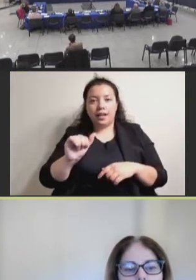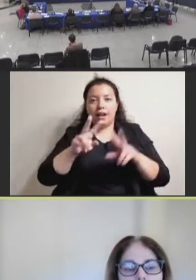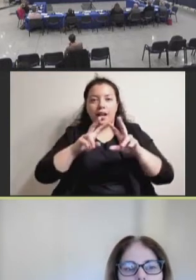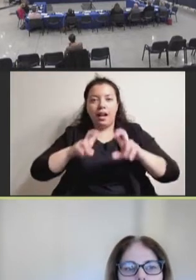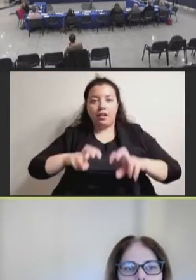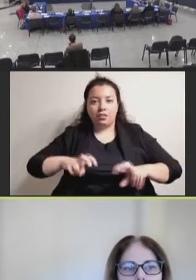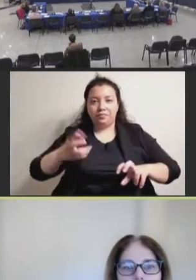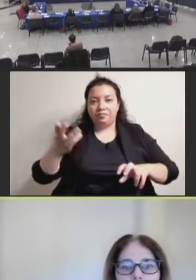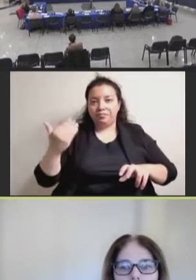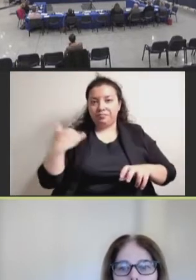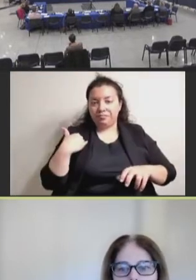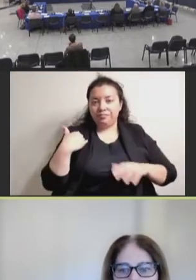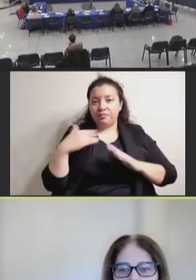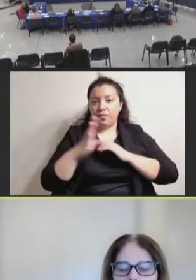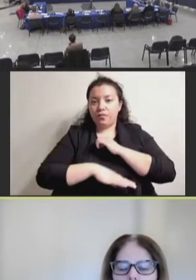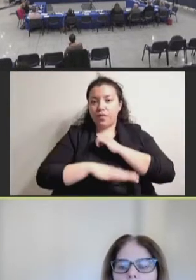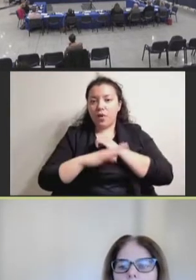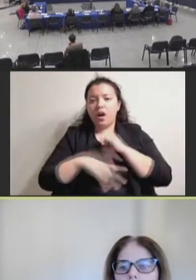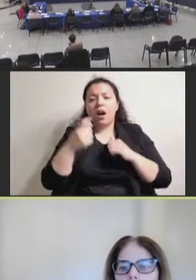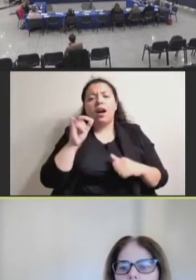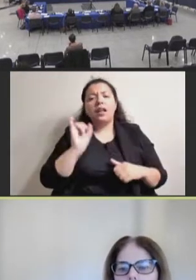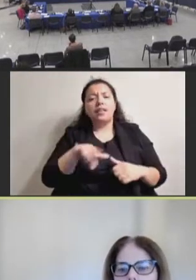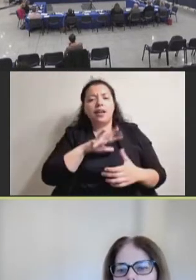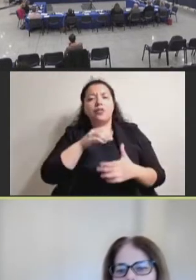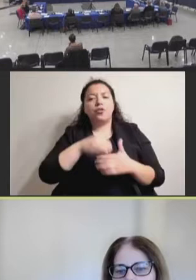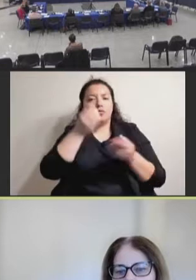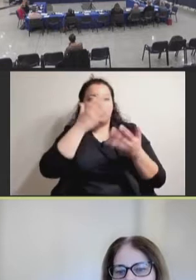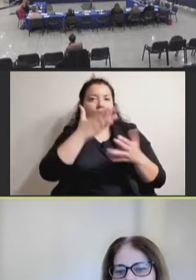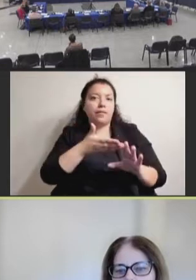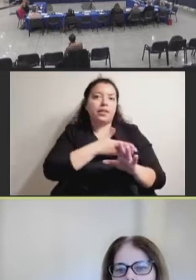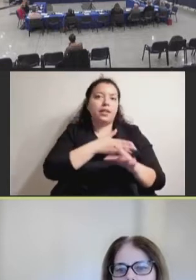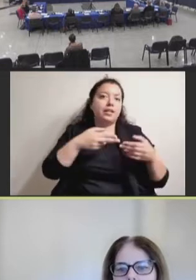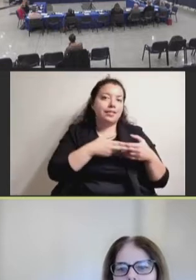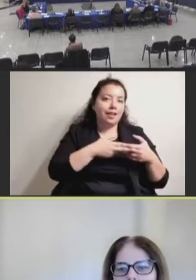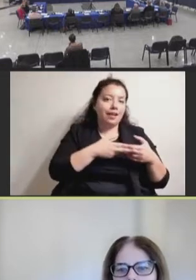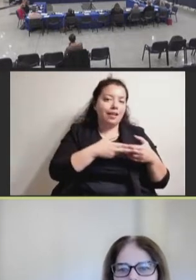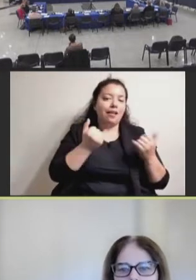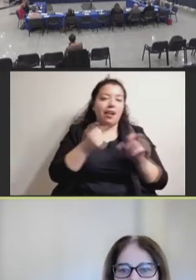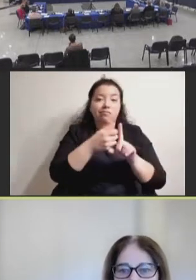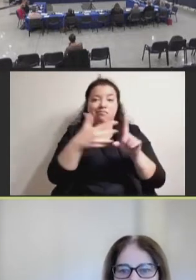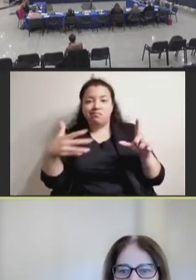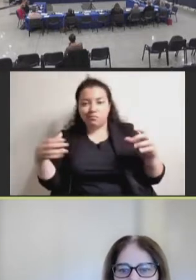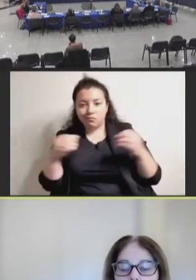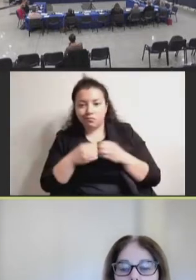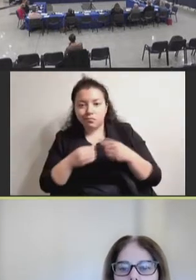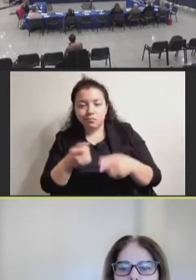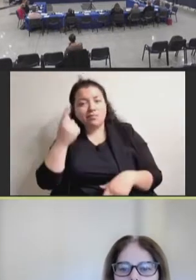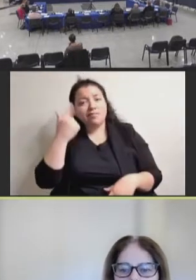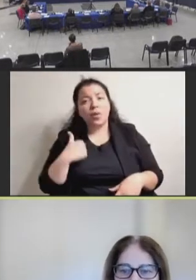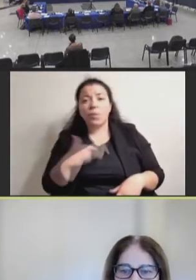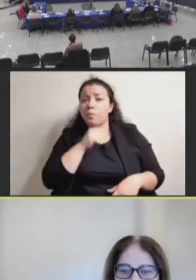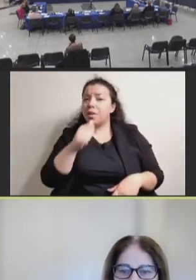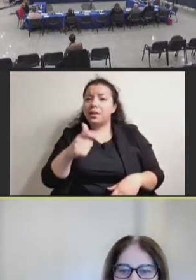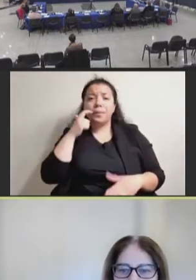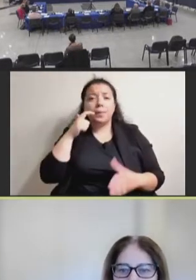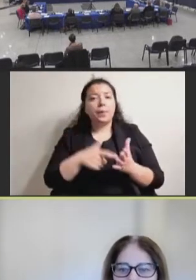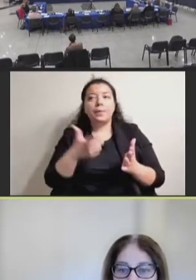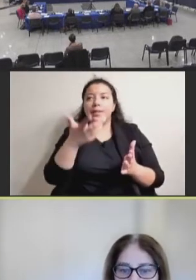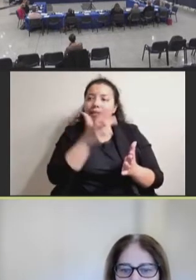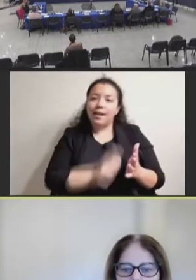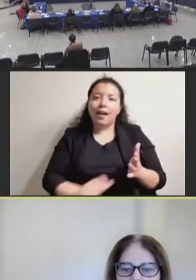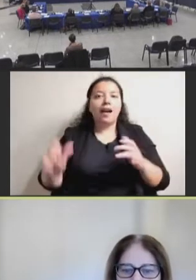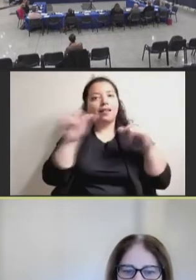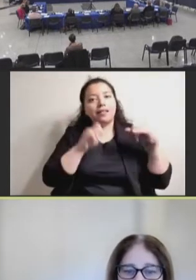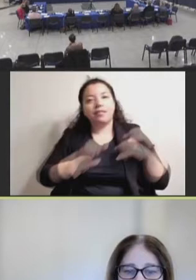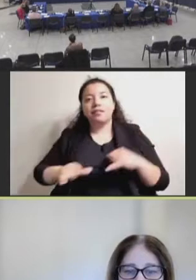the outcomes I showed you in the previous slide. And what I think the take-home message here is that we didn't find any signals for any outcomes, as you can see in the red